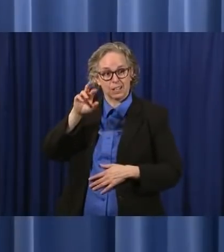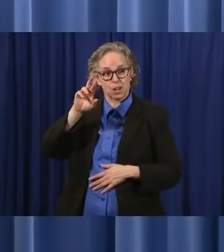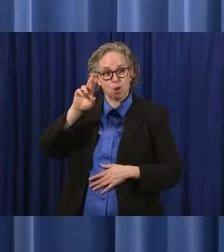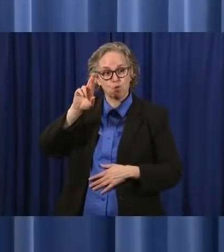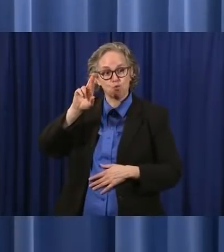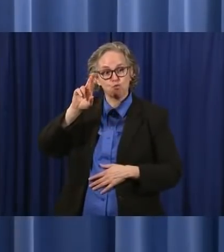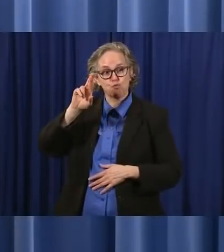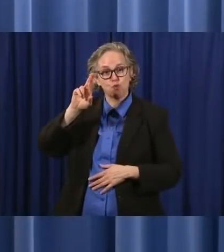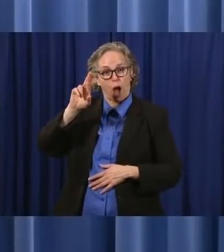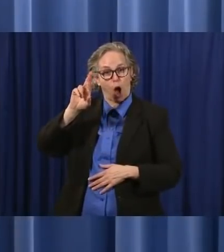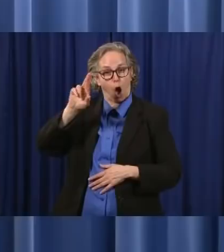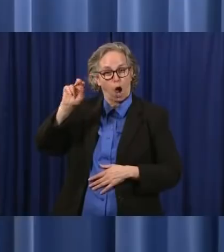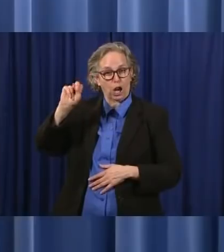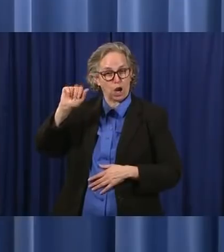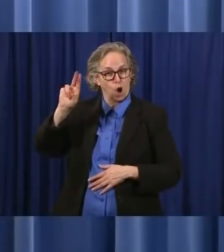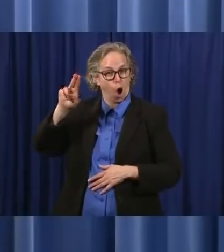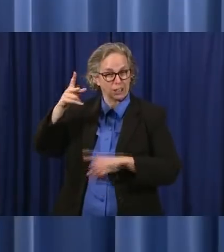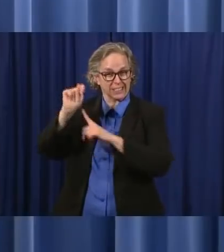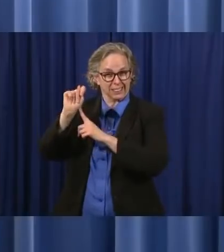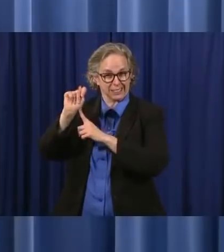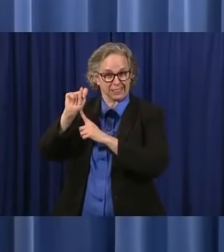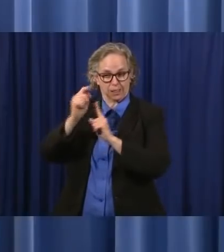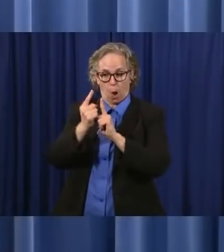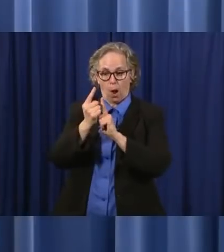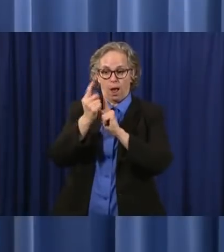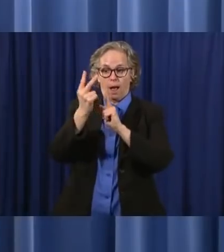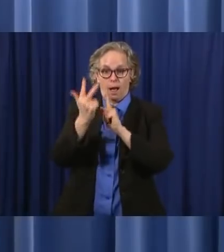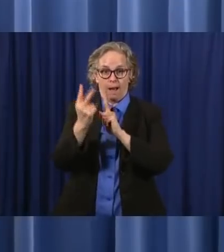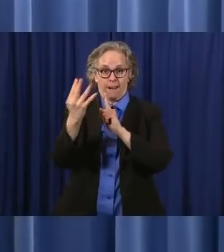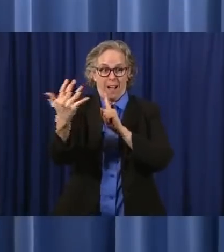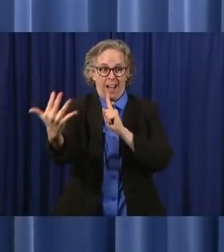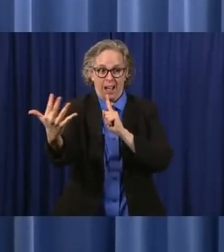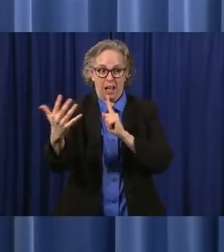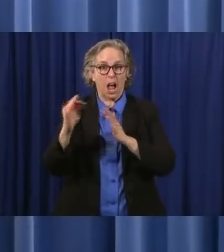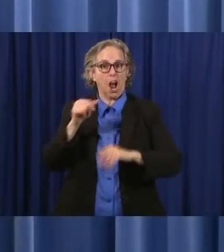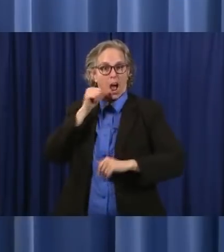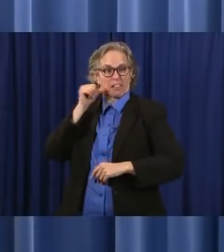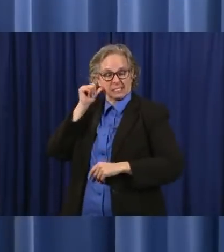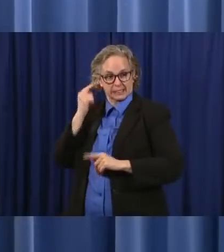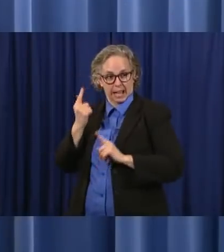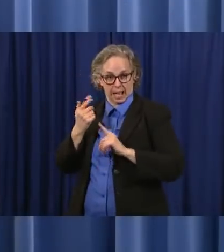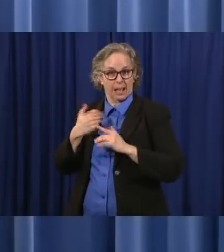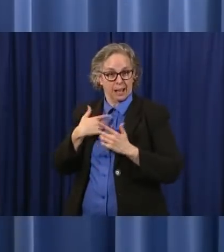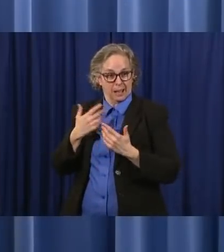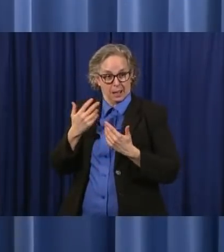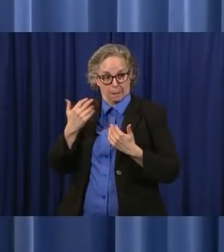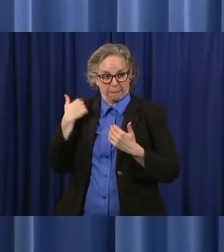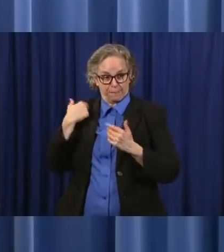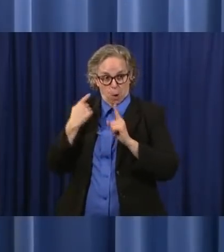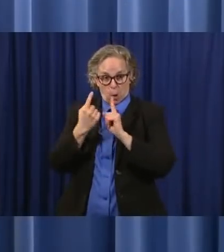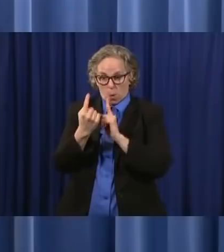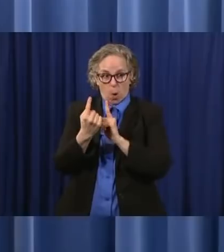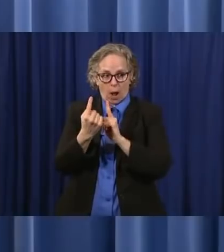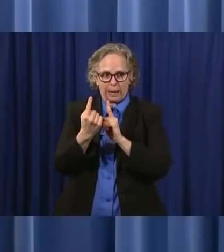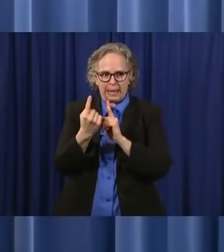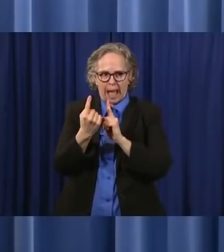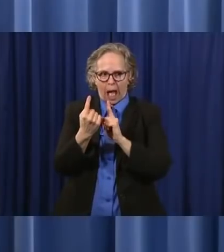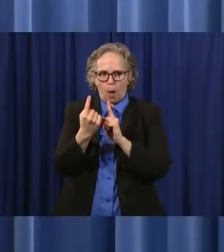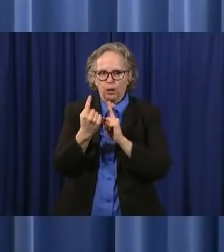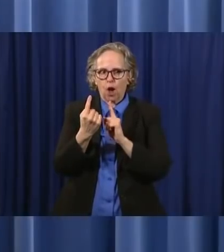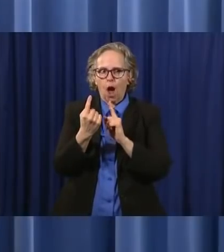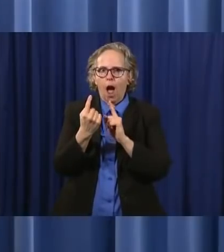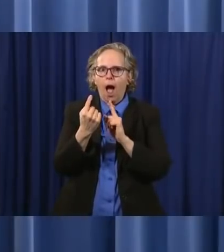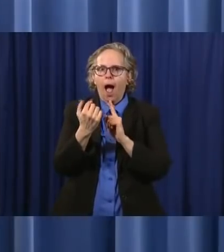other day, we had slightly dropped below 1. So that's a good thing. We'd